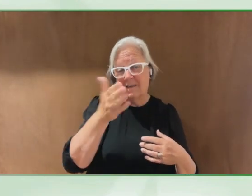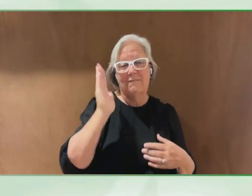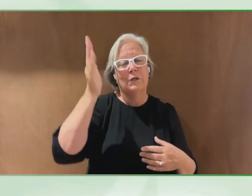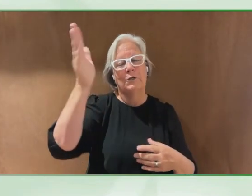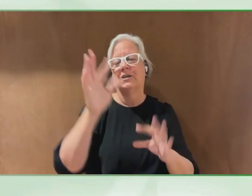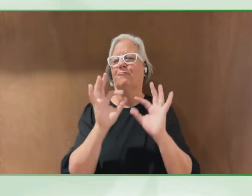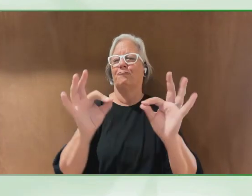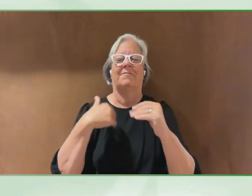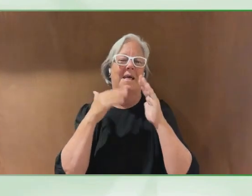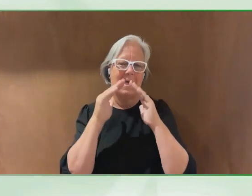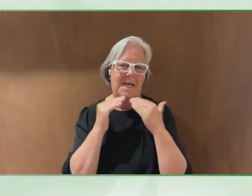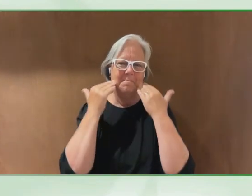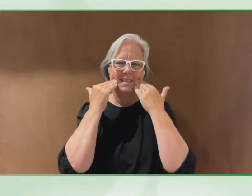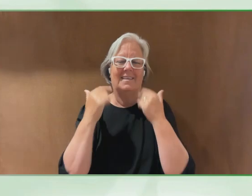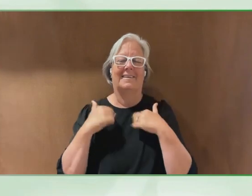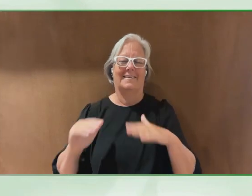If you were to,